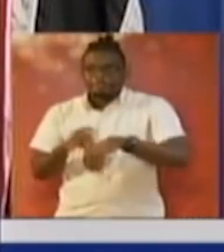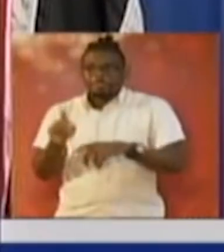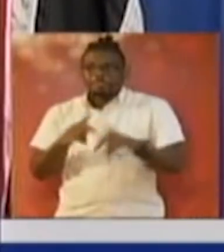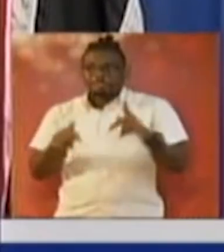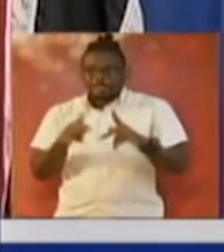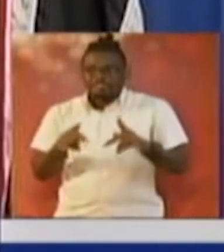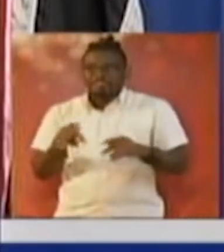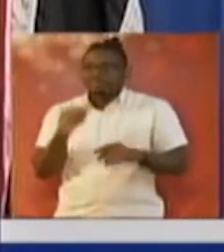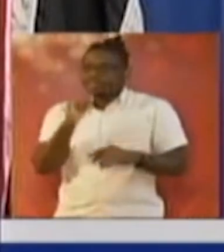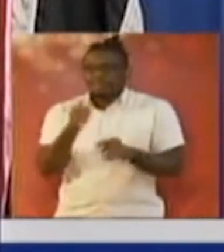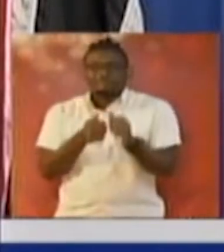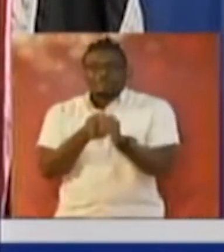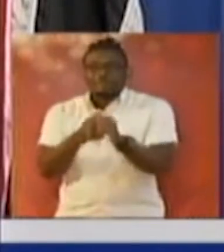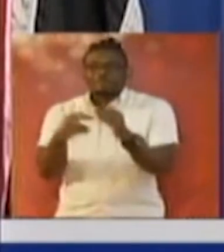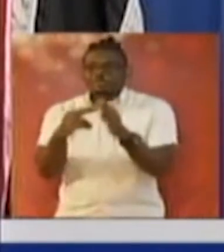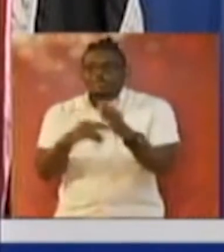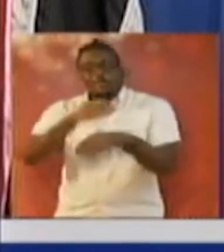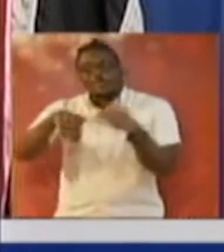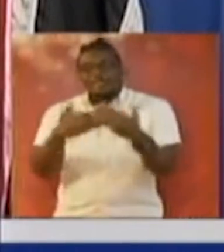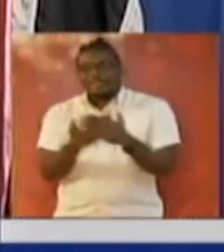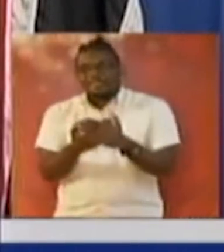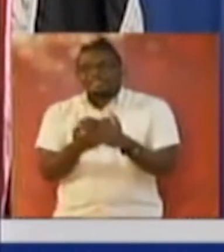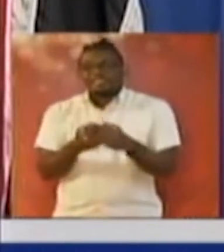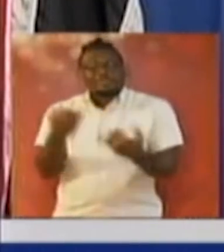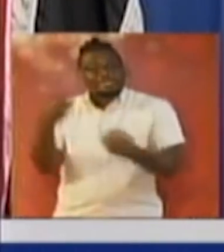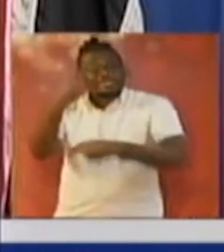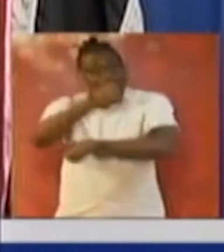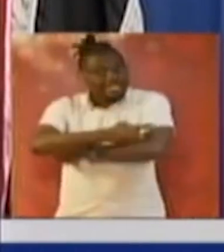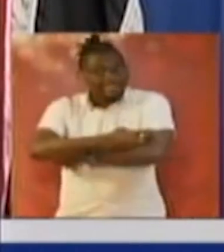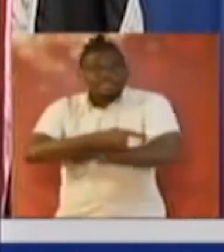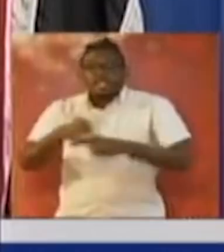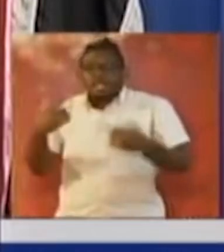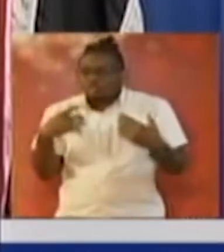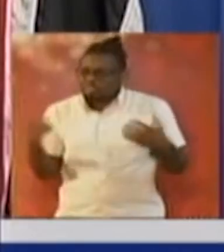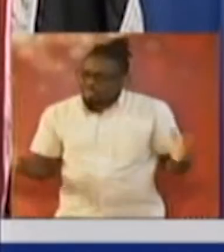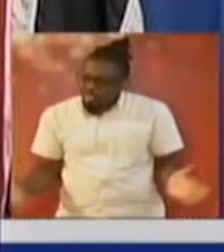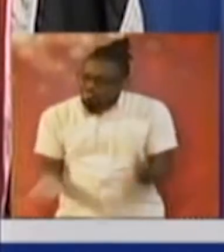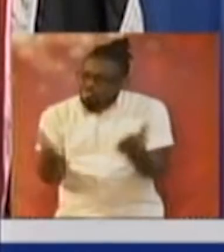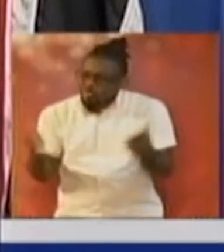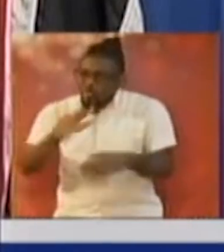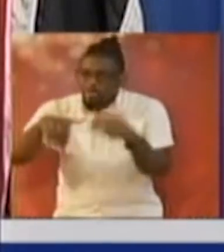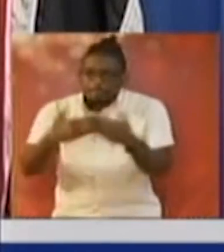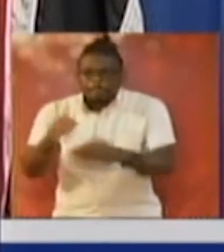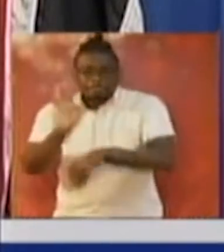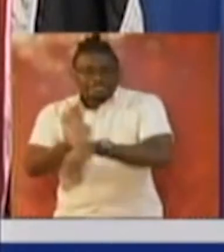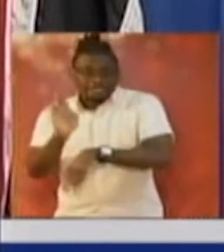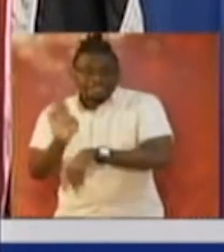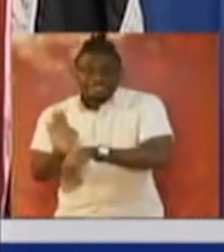to appeal to all the business community. This might be your best week, I know that. Might be your best week in the